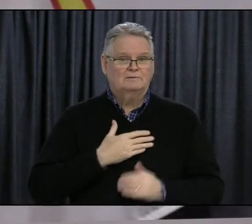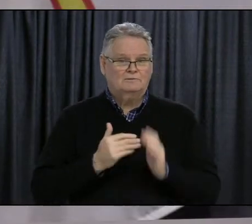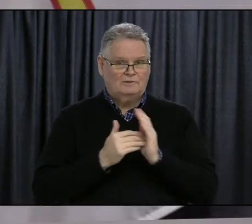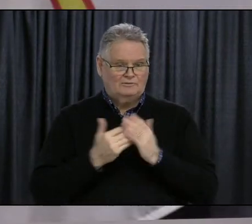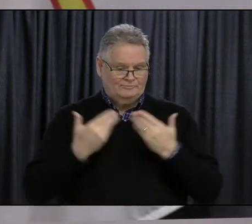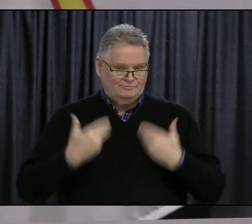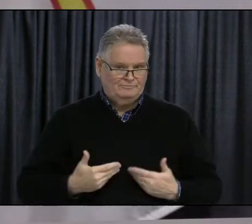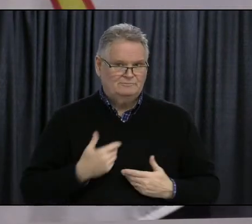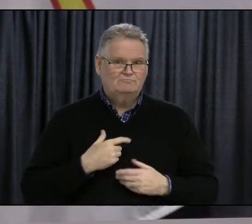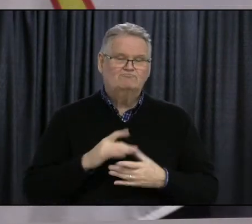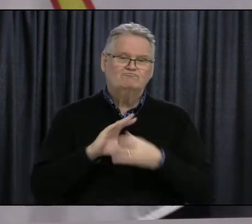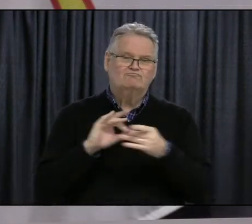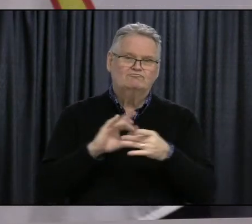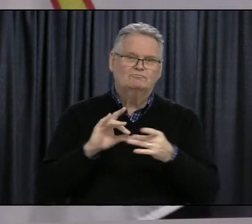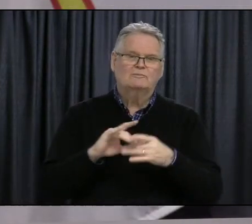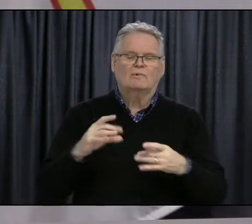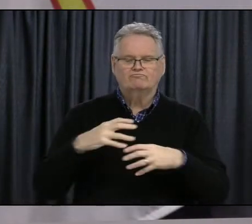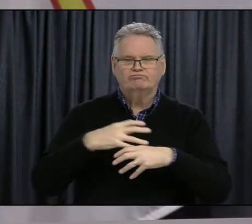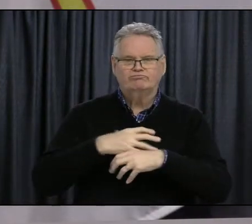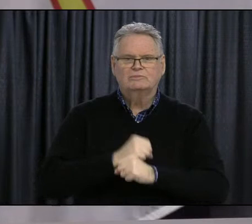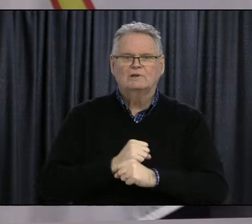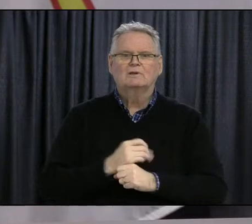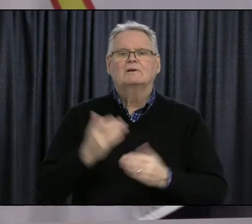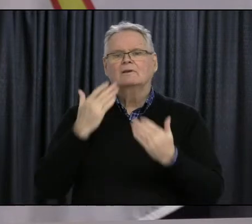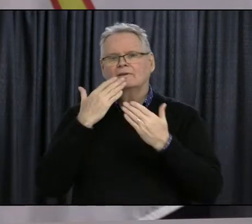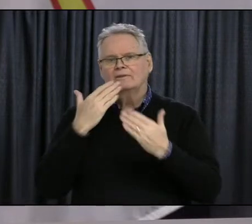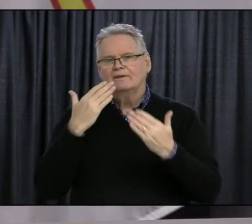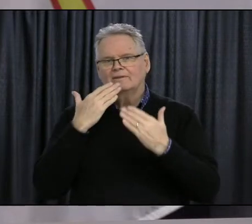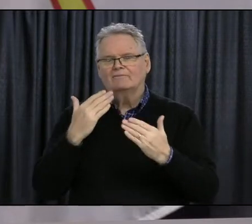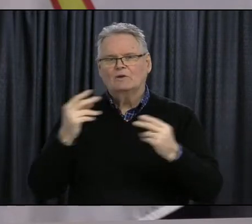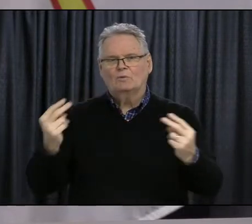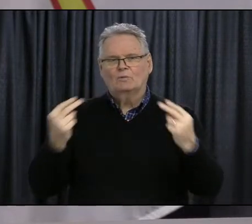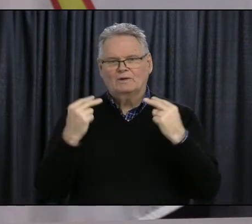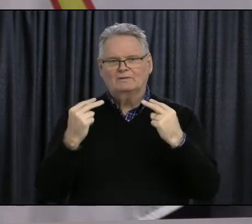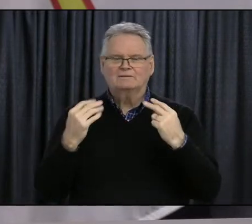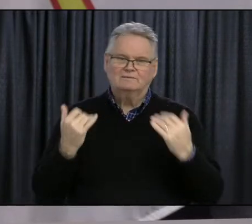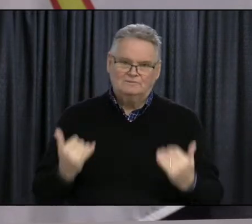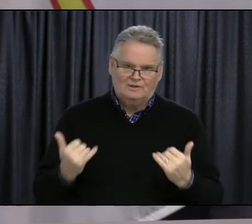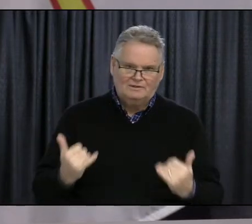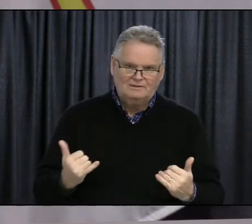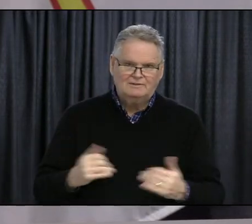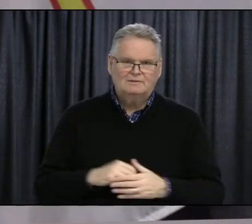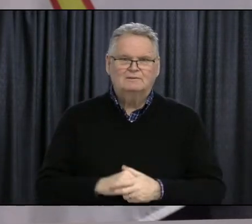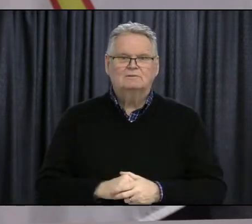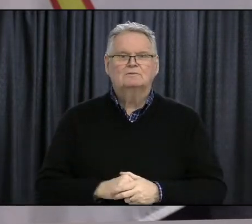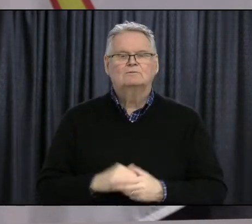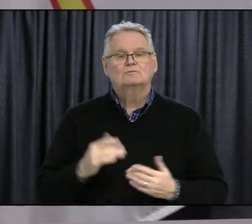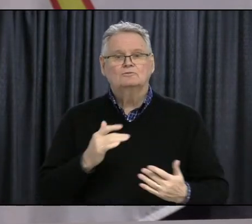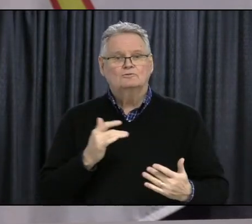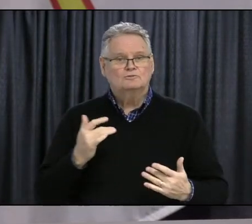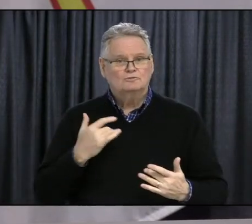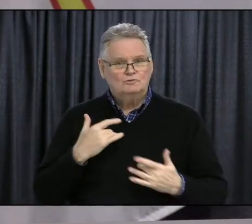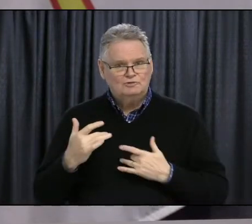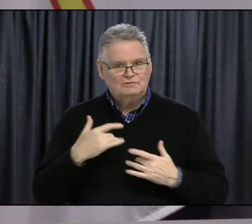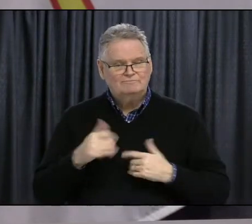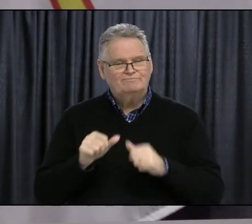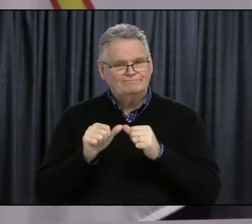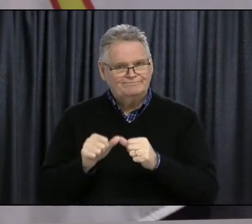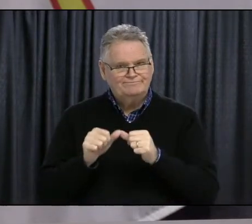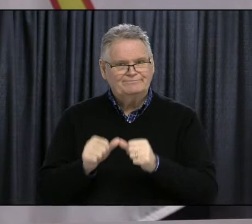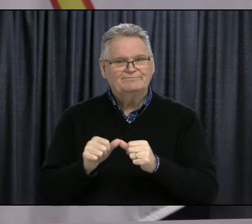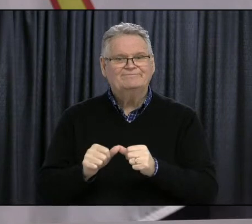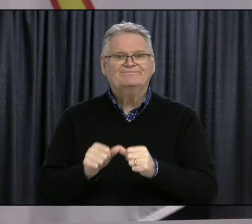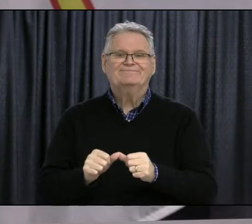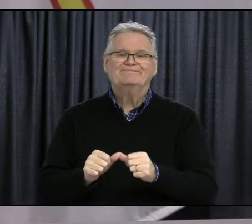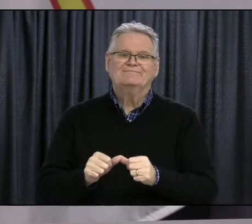Yeah, thanks everyone for joining us. This is concerning news, but we have it within our power